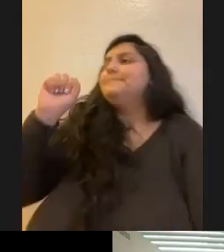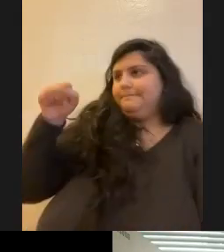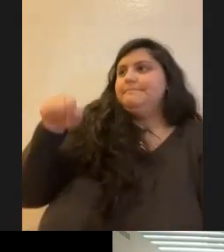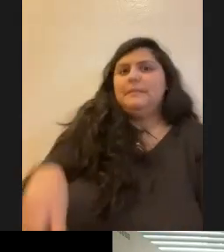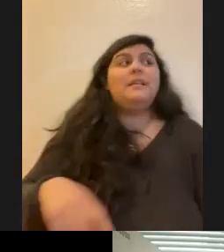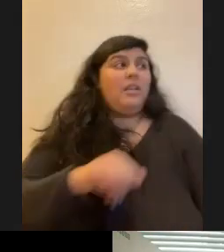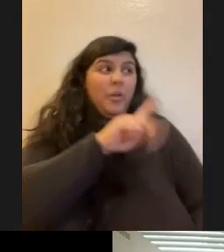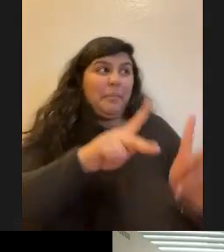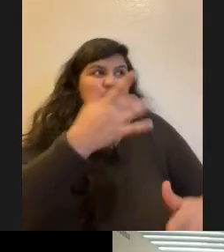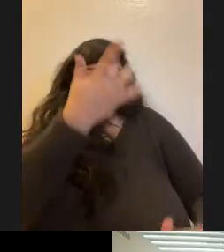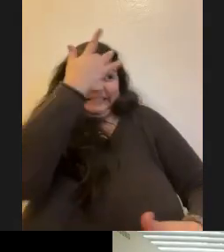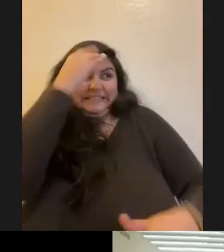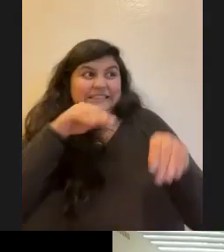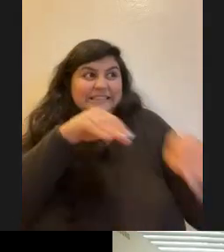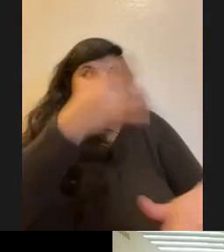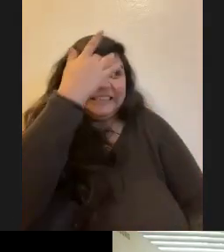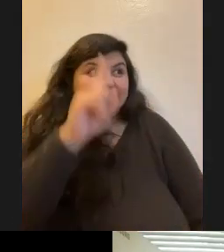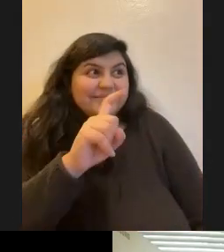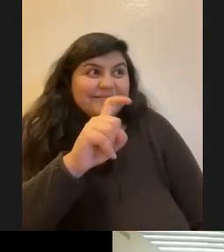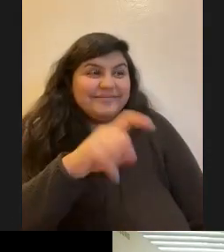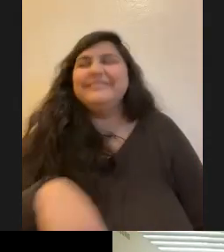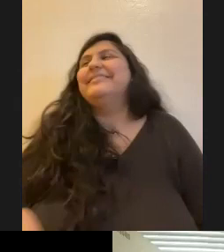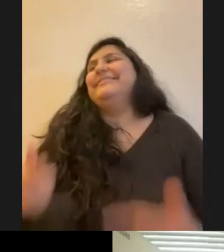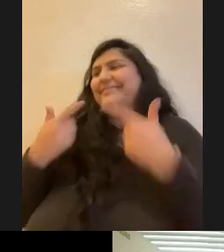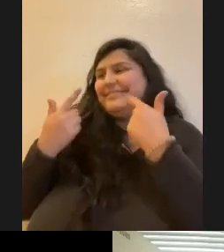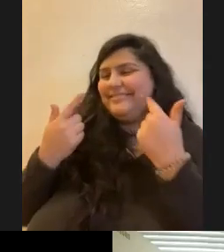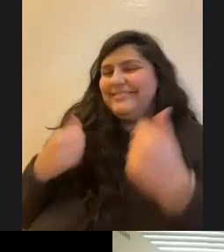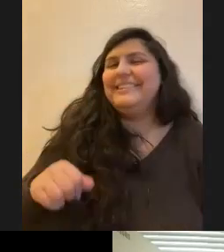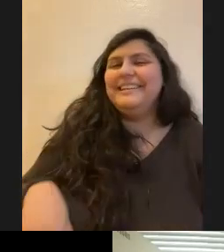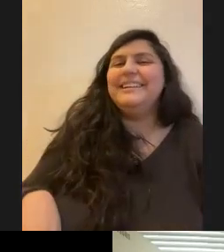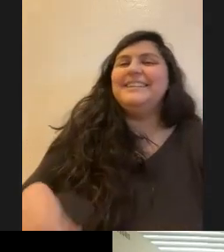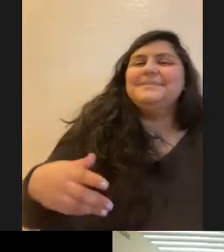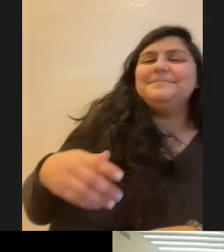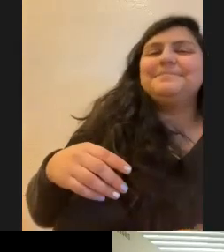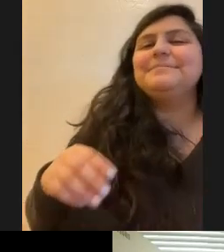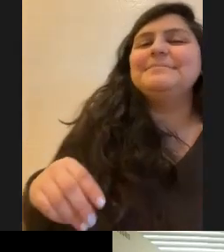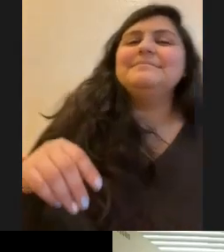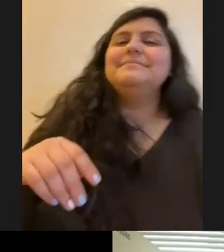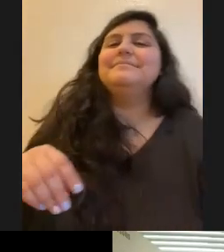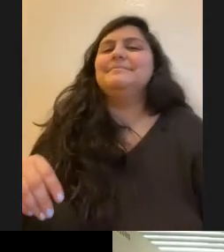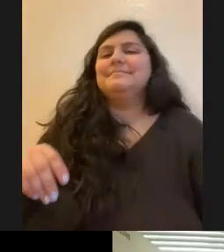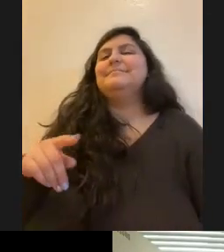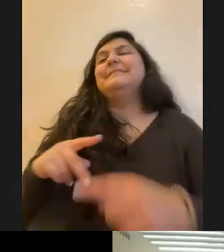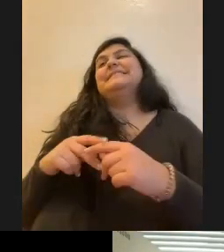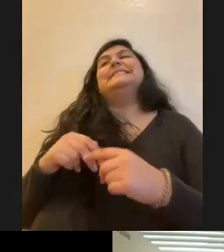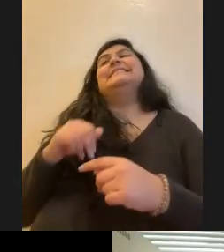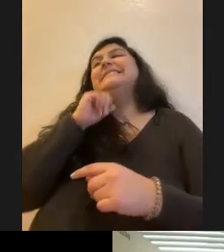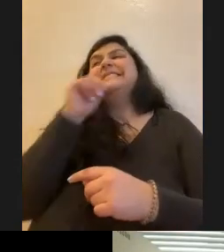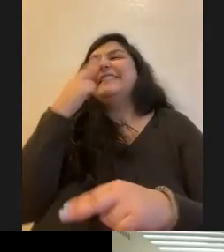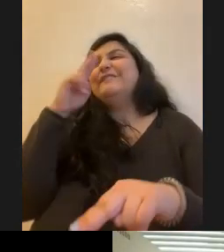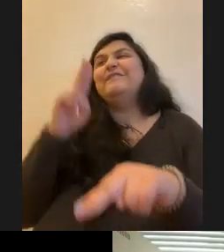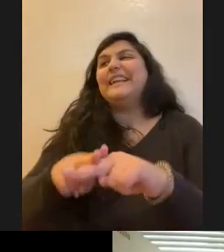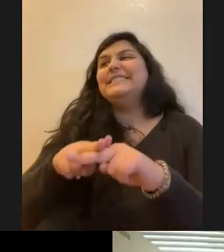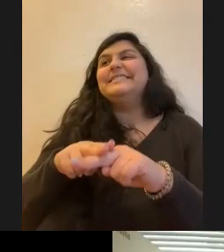seasick? Like how do you handle that? It's definitely not some of the funnest seas I've ever been